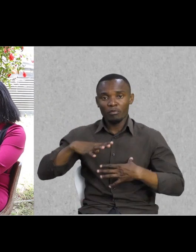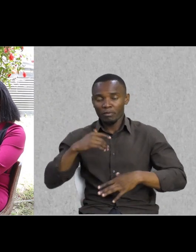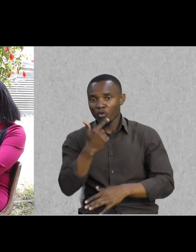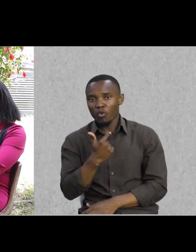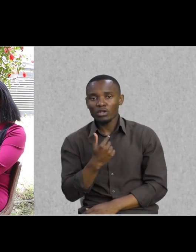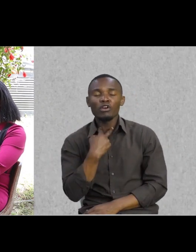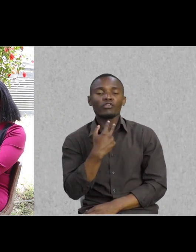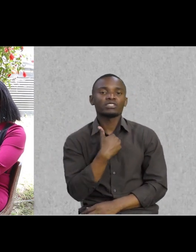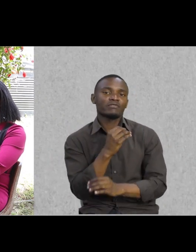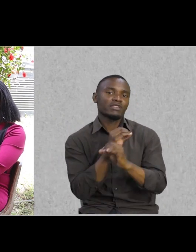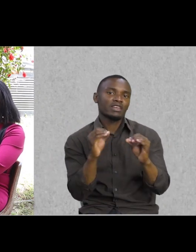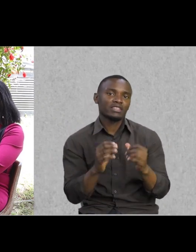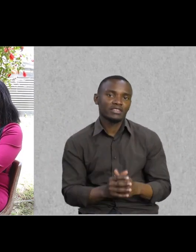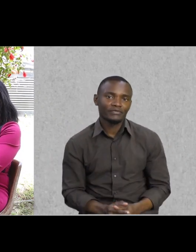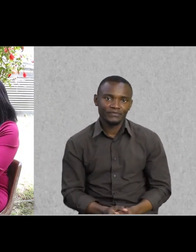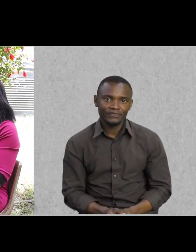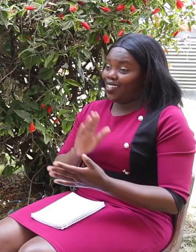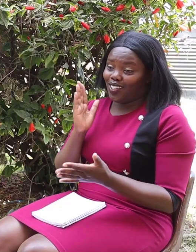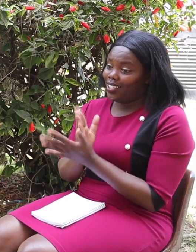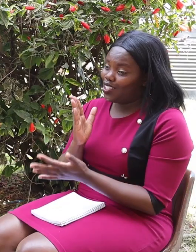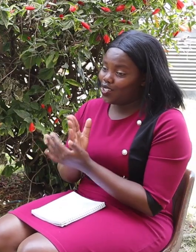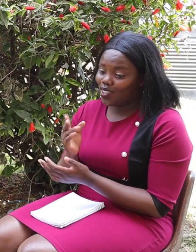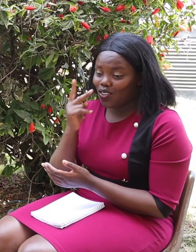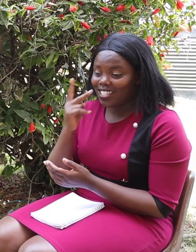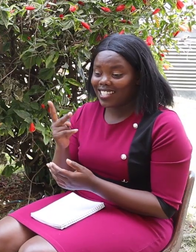to speak. Yes.